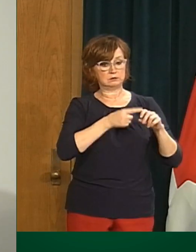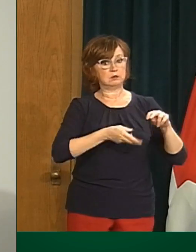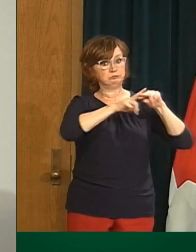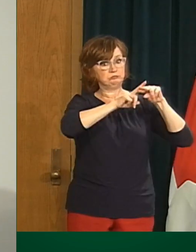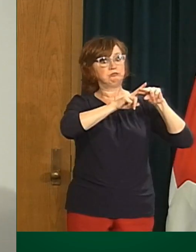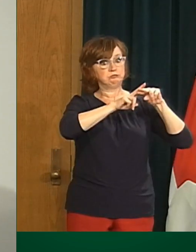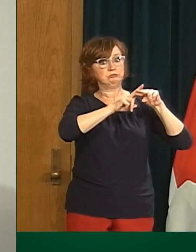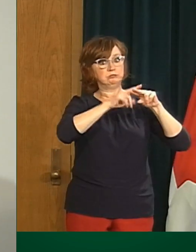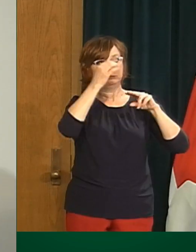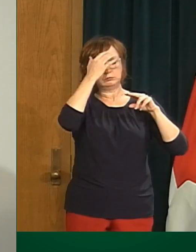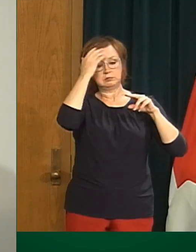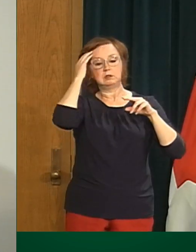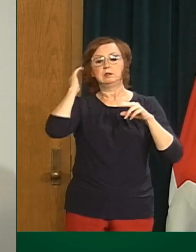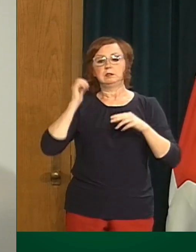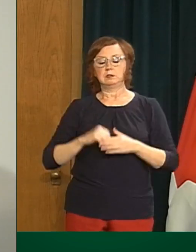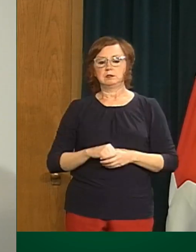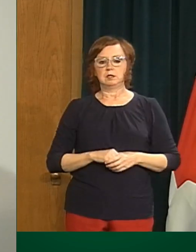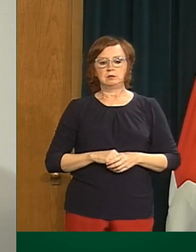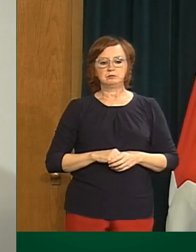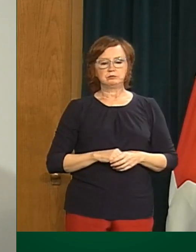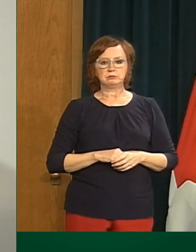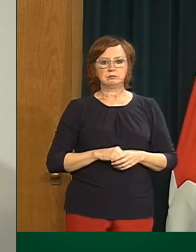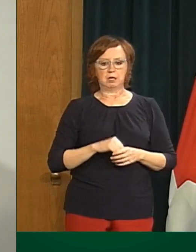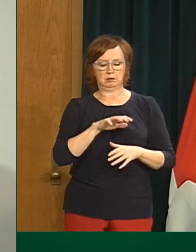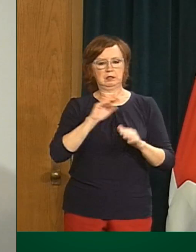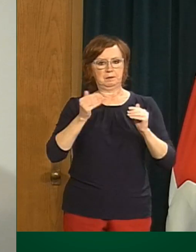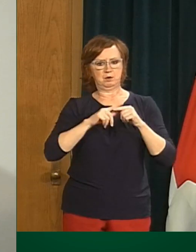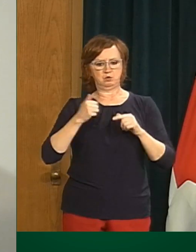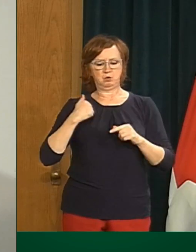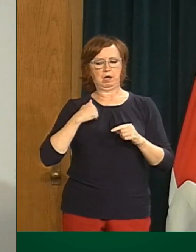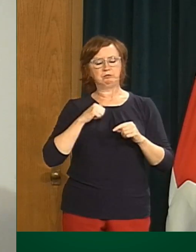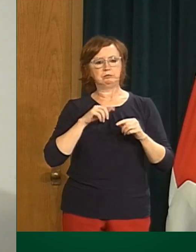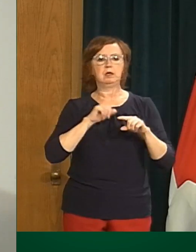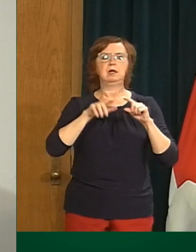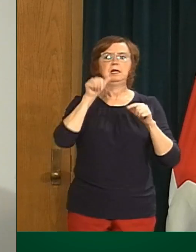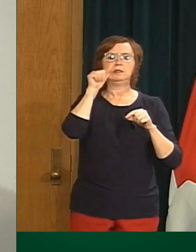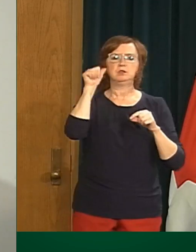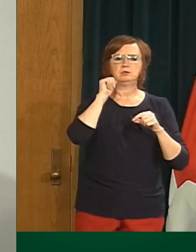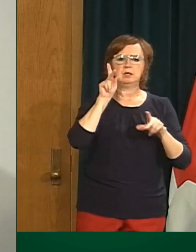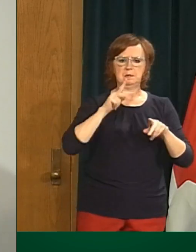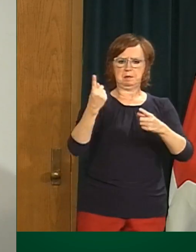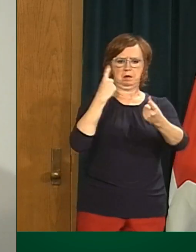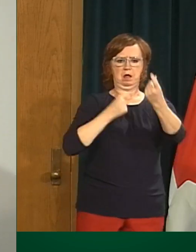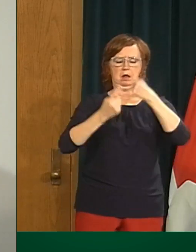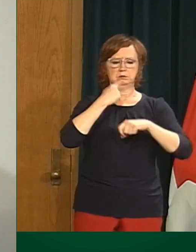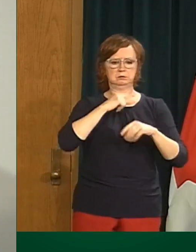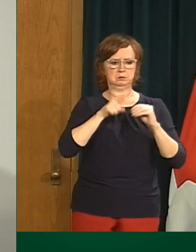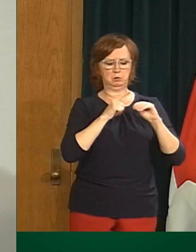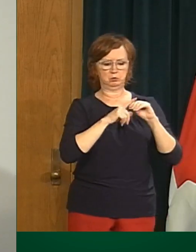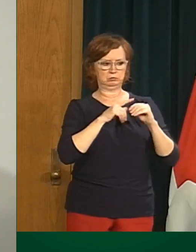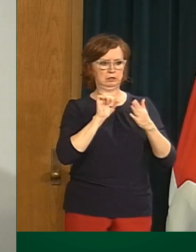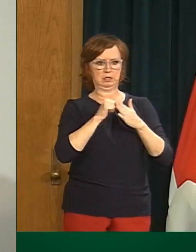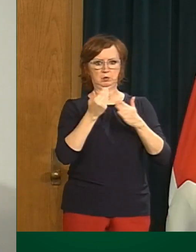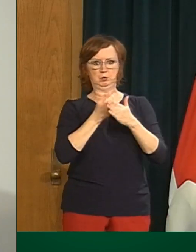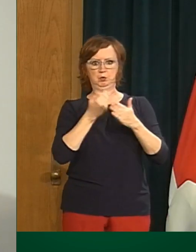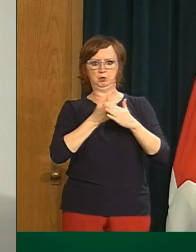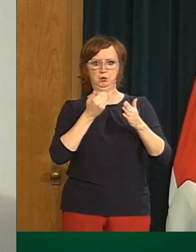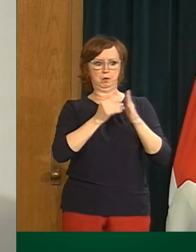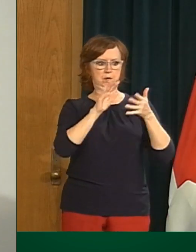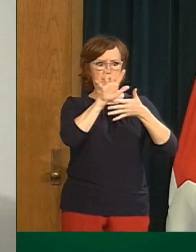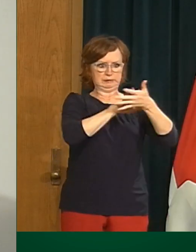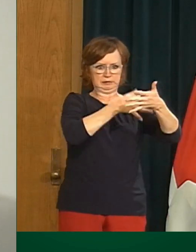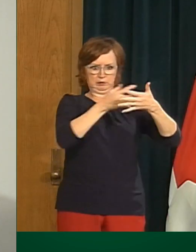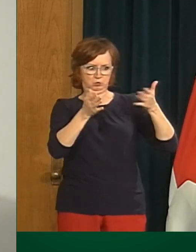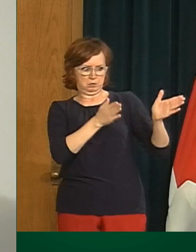In terms of some of the questions we received, many questions we received yesterday, I just wanted to clarify a few themes that